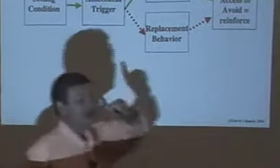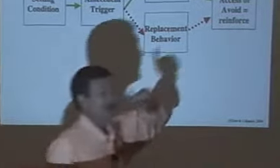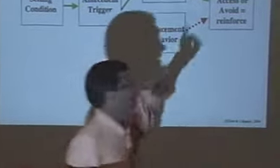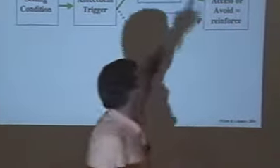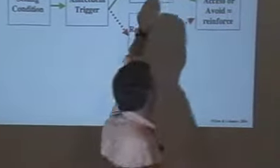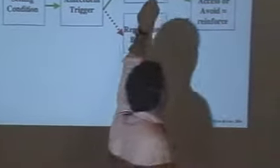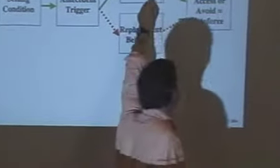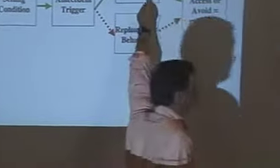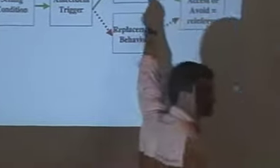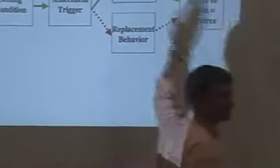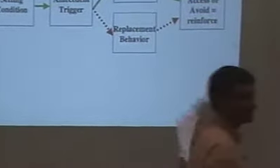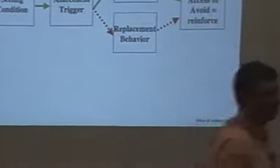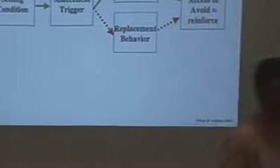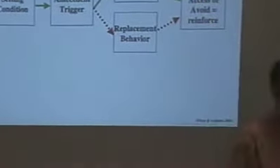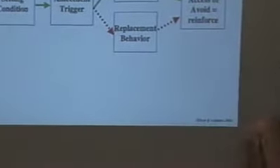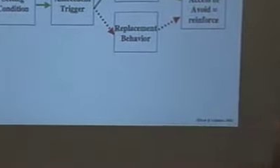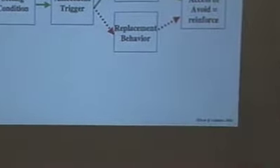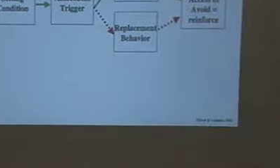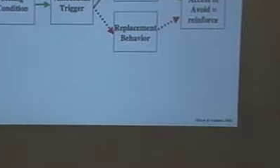We get